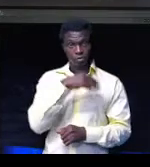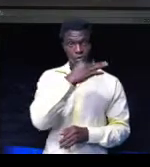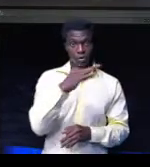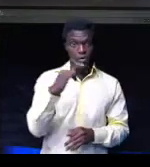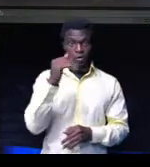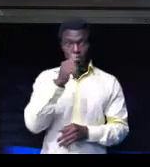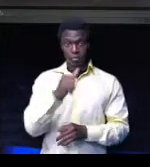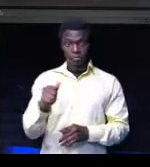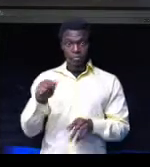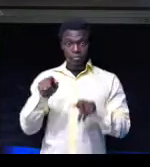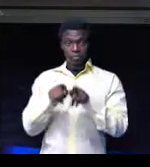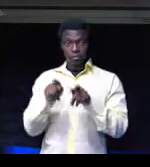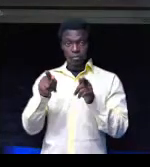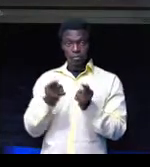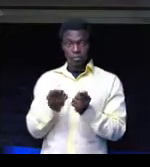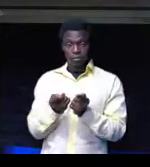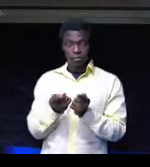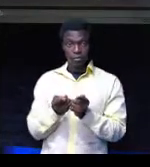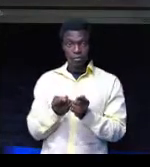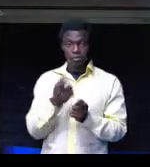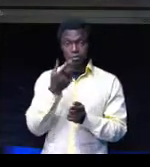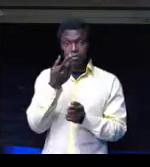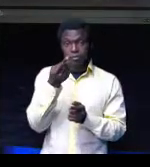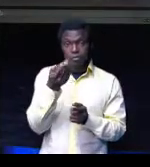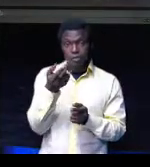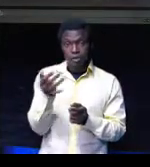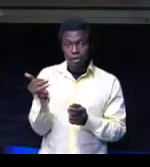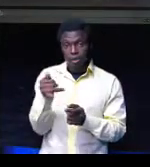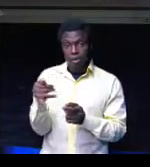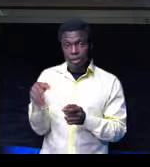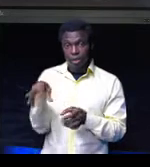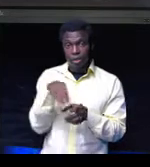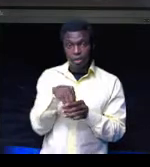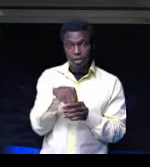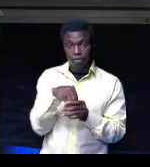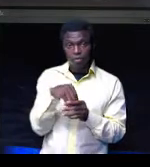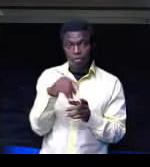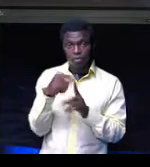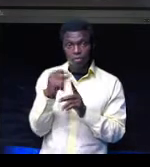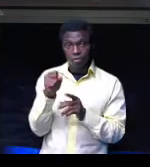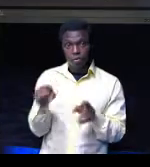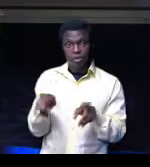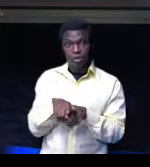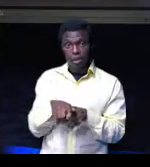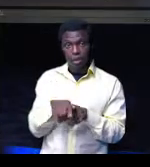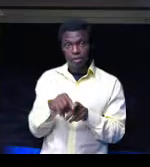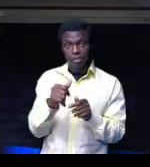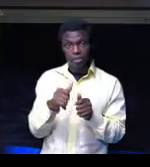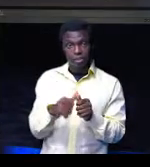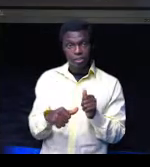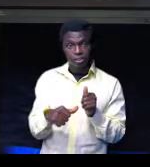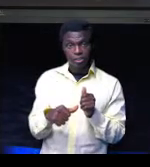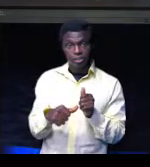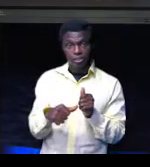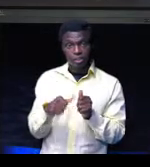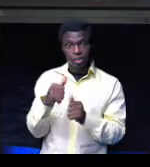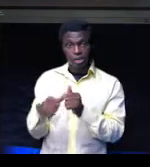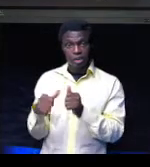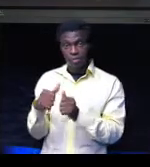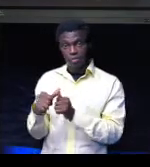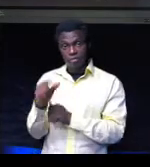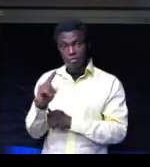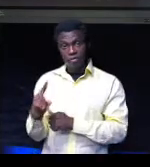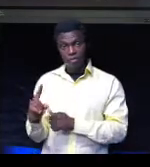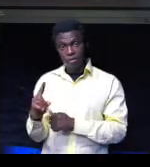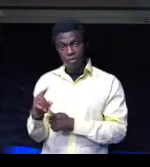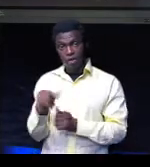member of a group. They include words like each,